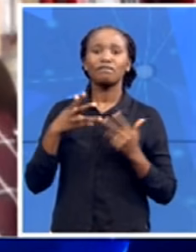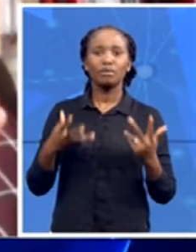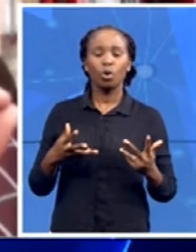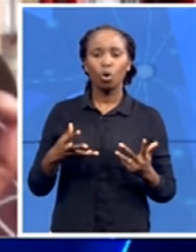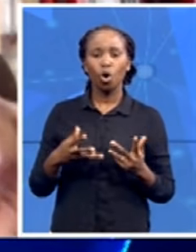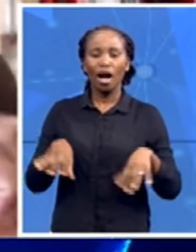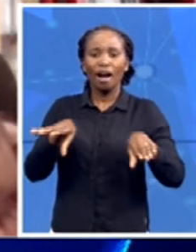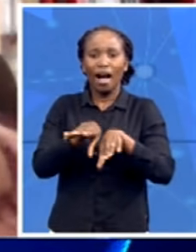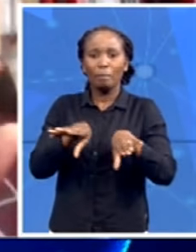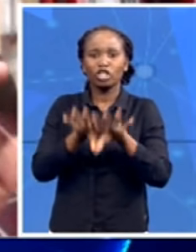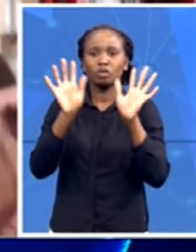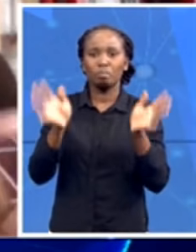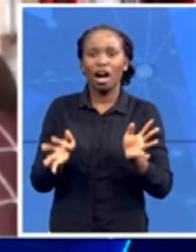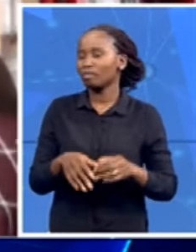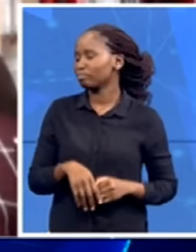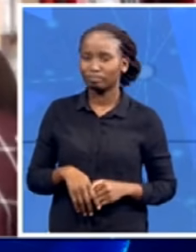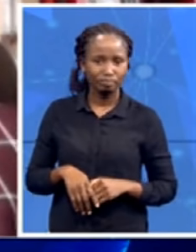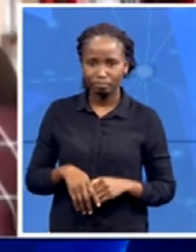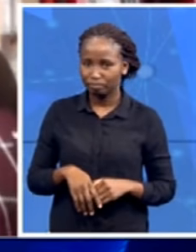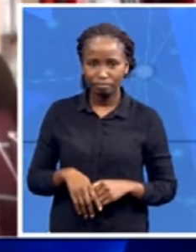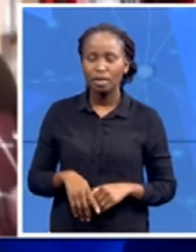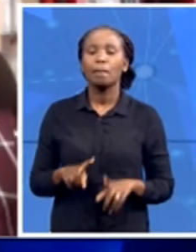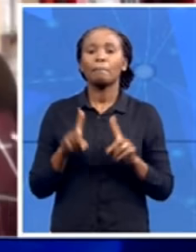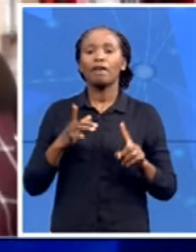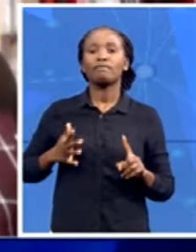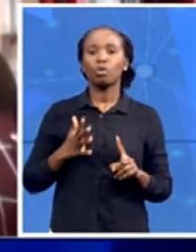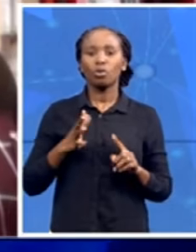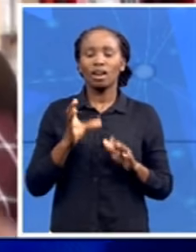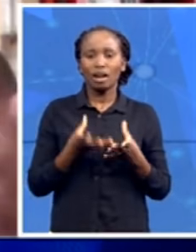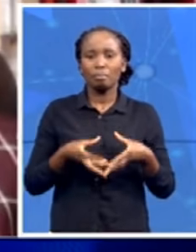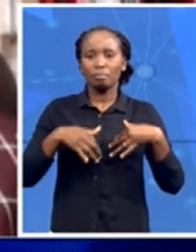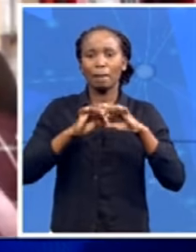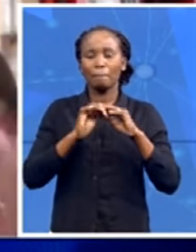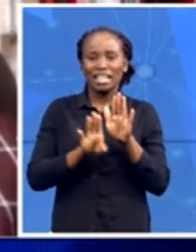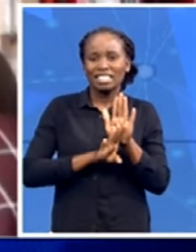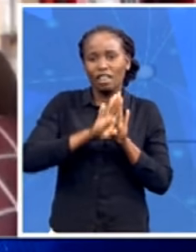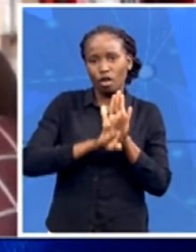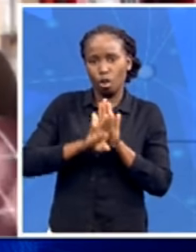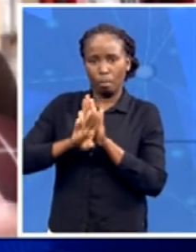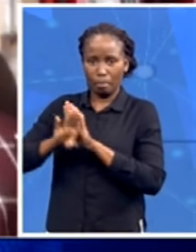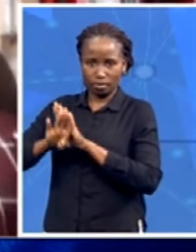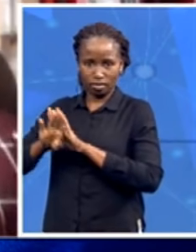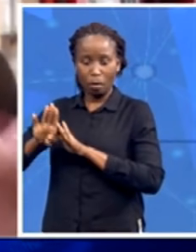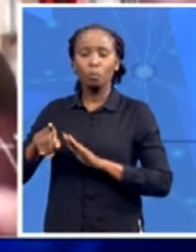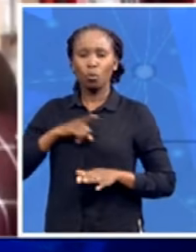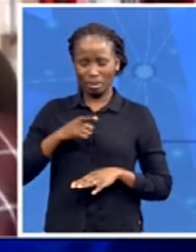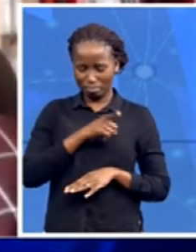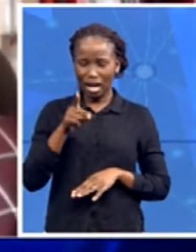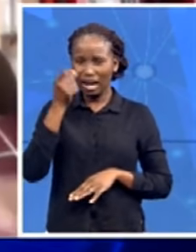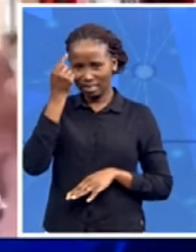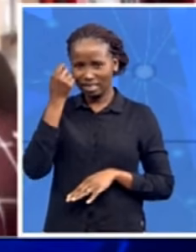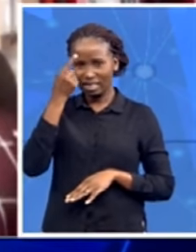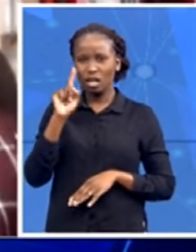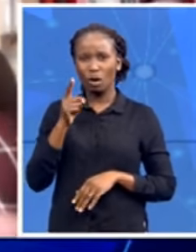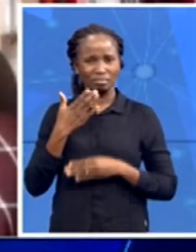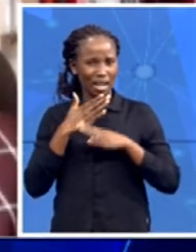promote development and so on, because they understand those anti-poverty strategies, IDPs